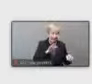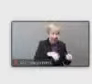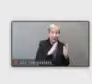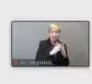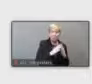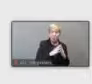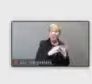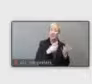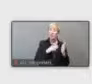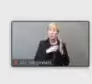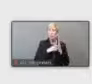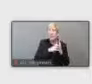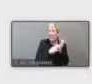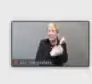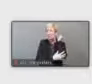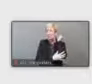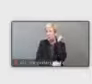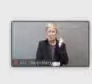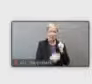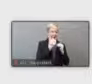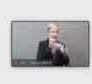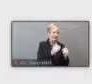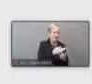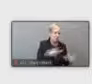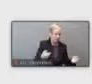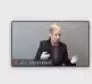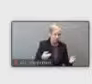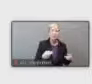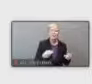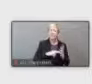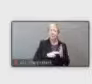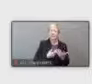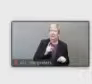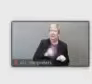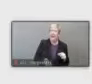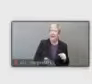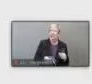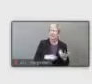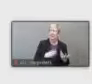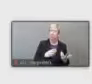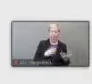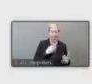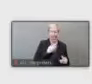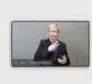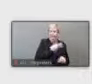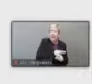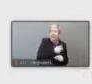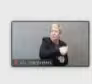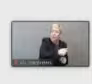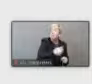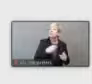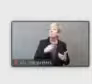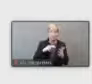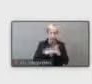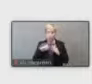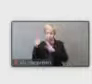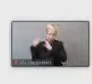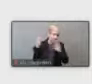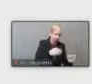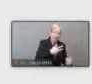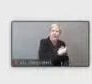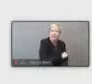these estimates are based on kind of 15 factors that relate to the composition of